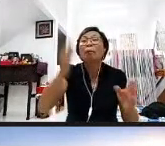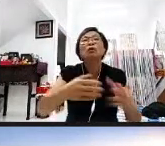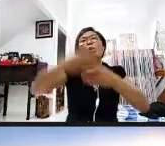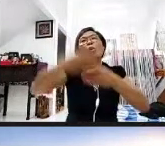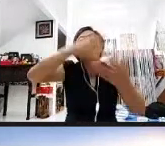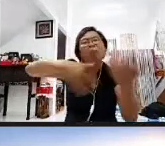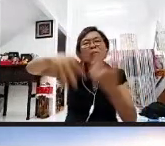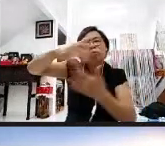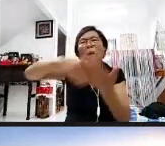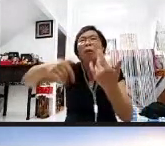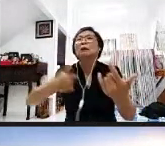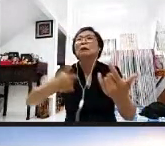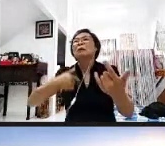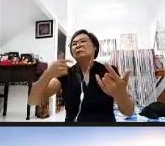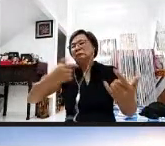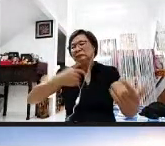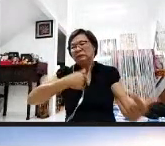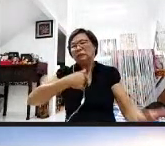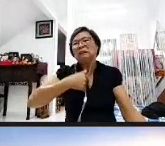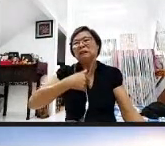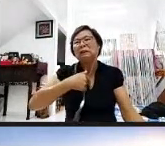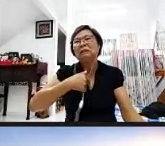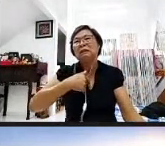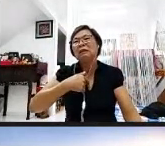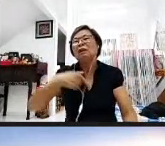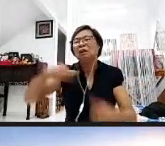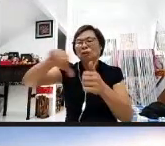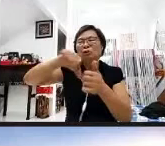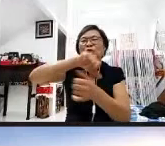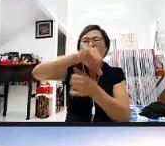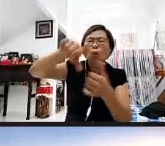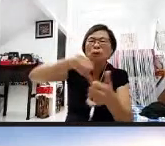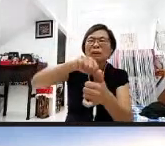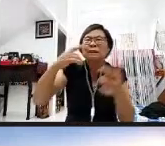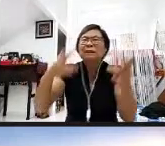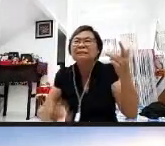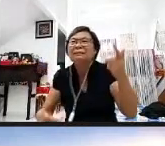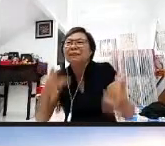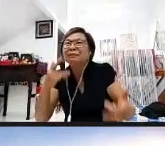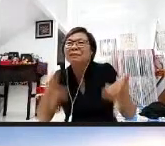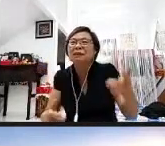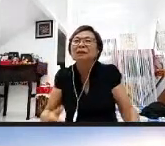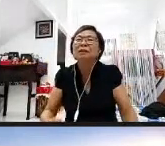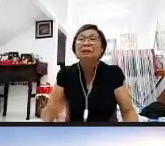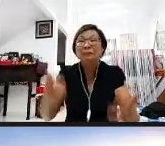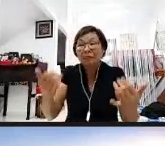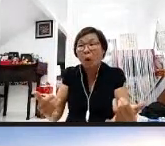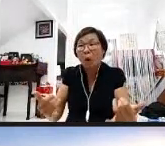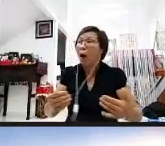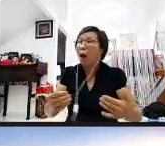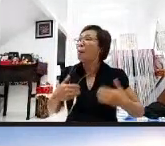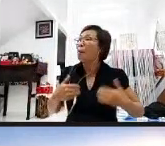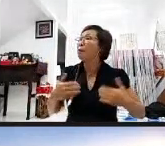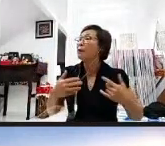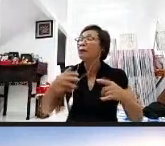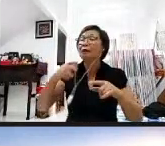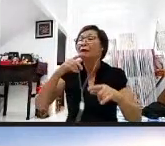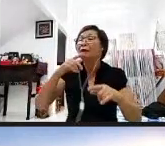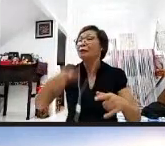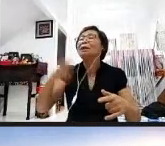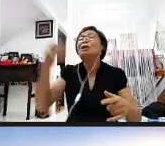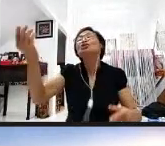will be labeled as having social anxiety or that. So now they're very happy because that's the